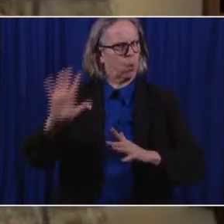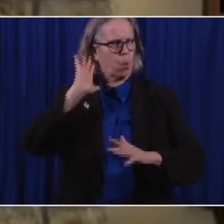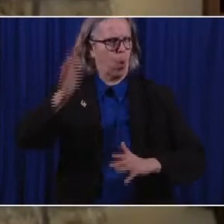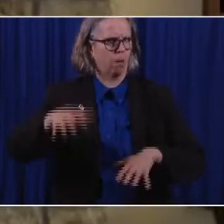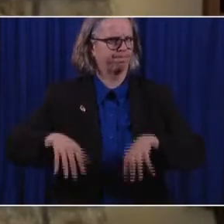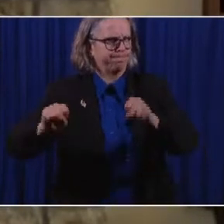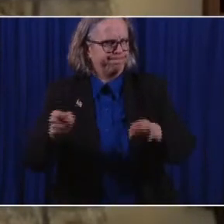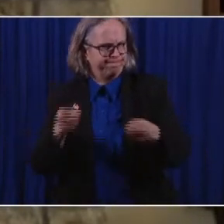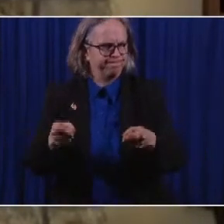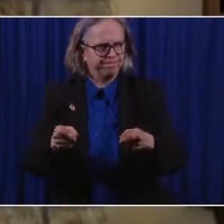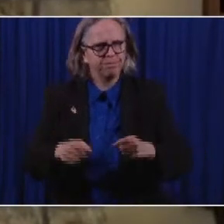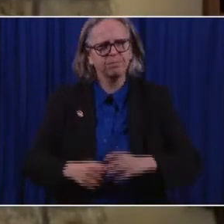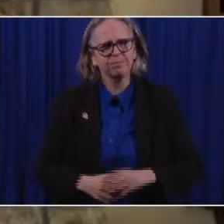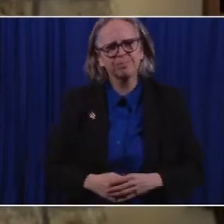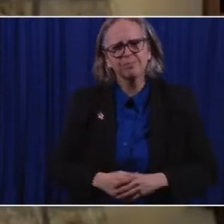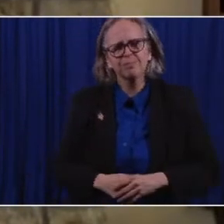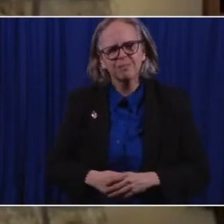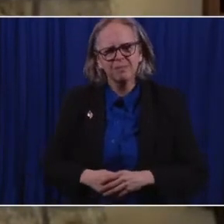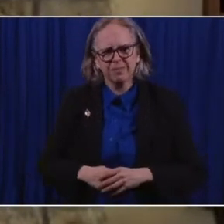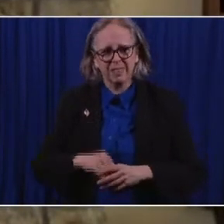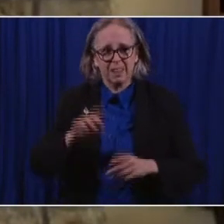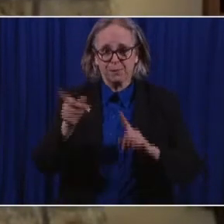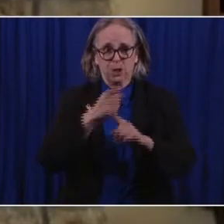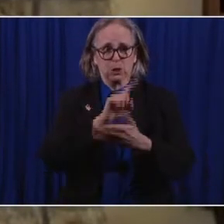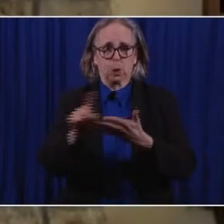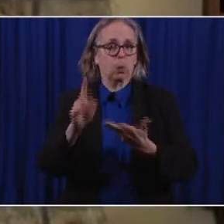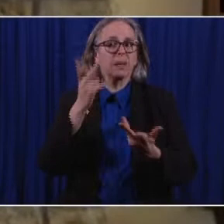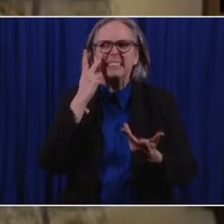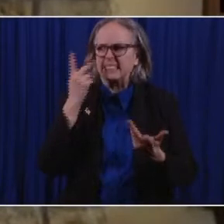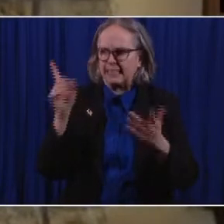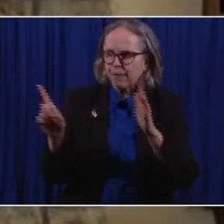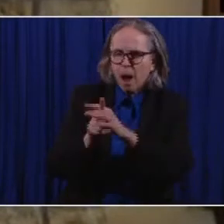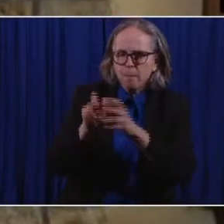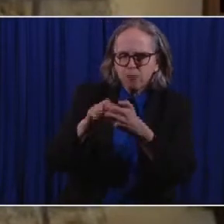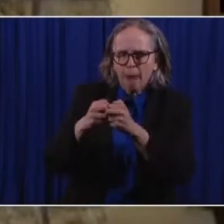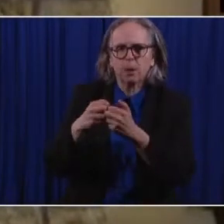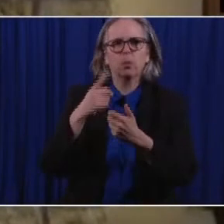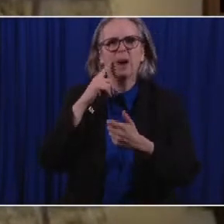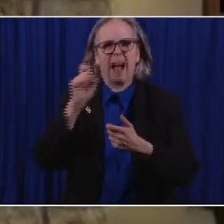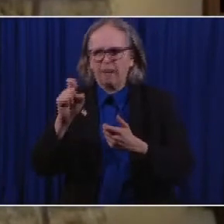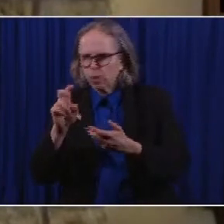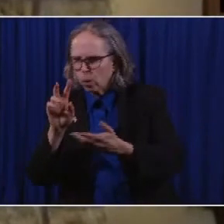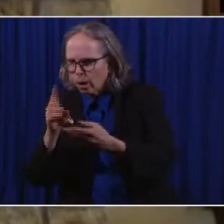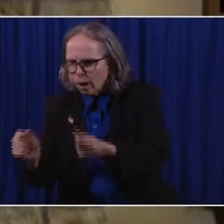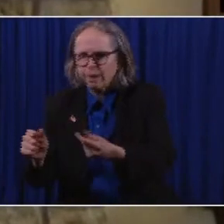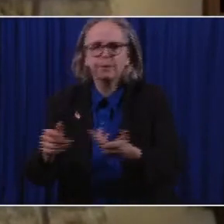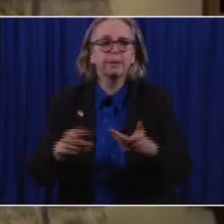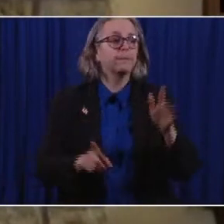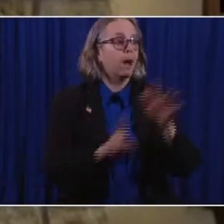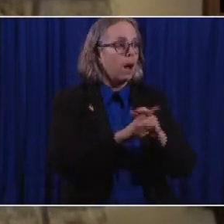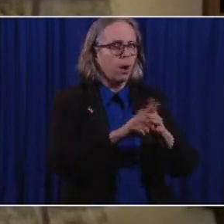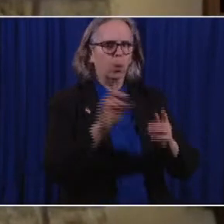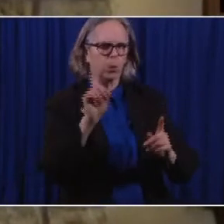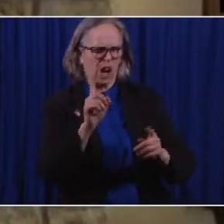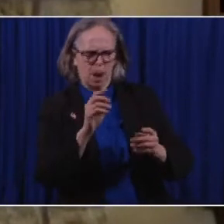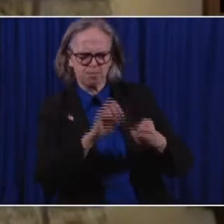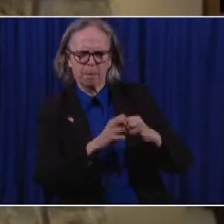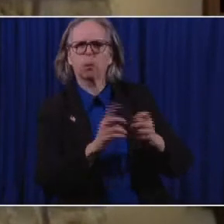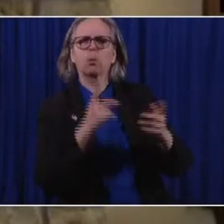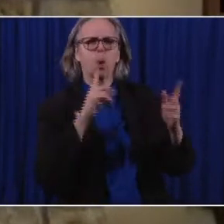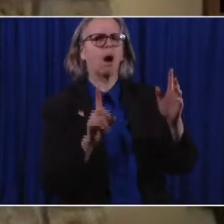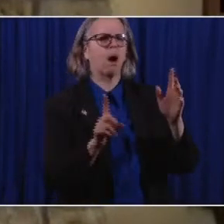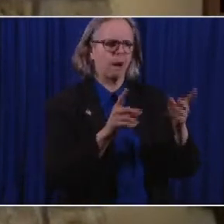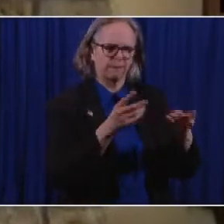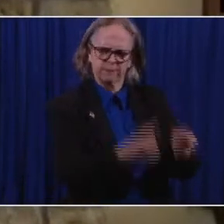going to see how this works the first week. We're going to see what problems we have. But I would think that if you got an appointment for